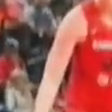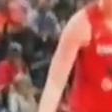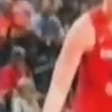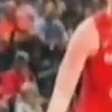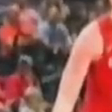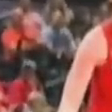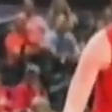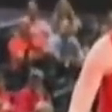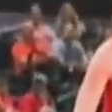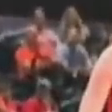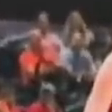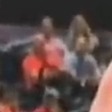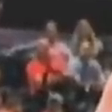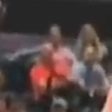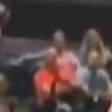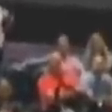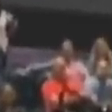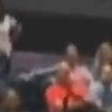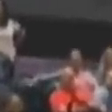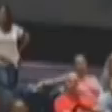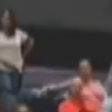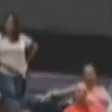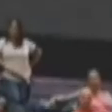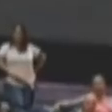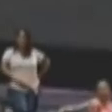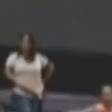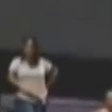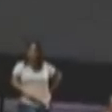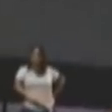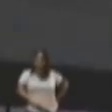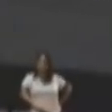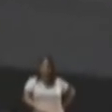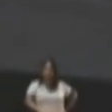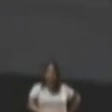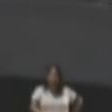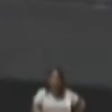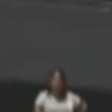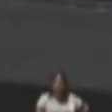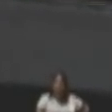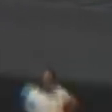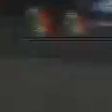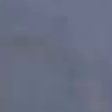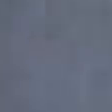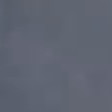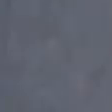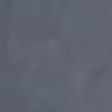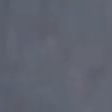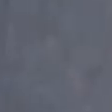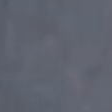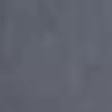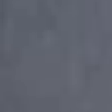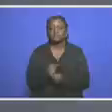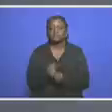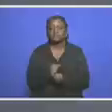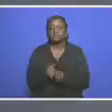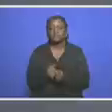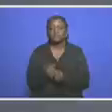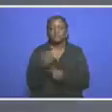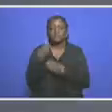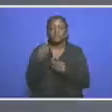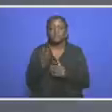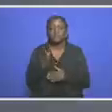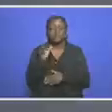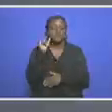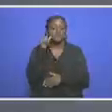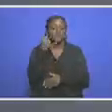Welcome to sports. Well, the end of regular season awards continue to pile up for Bahamian Jonquel Jones. As earlier today, she was named to the